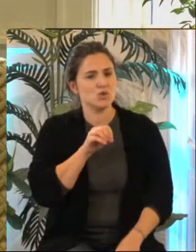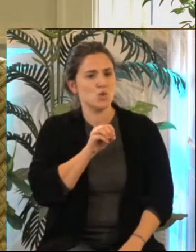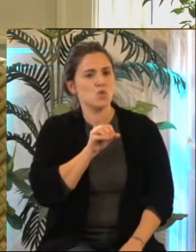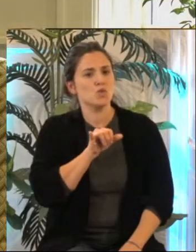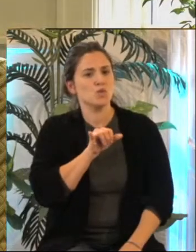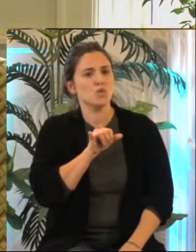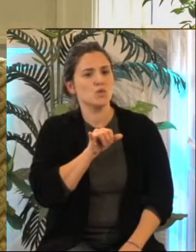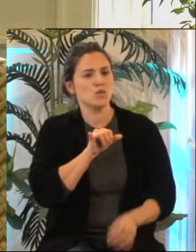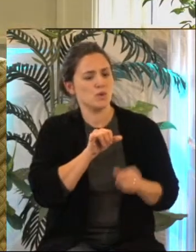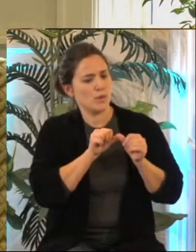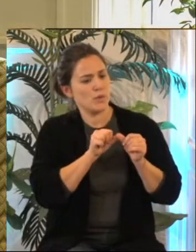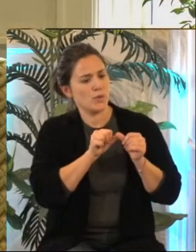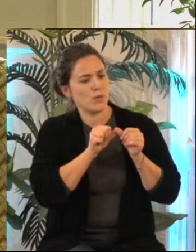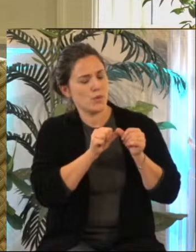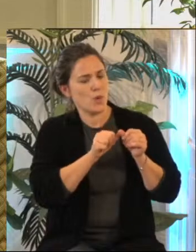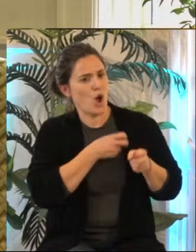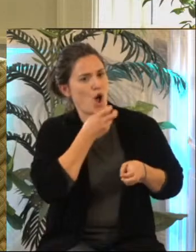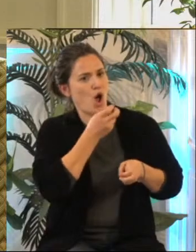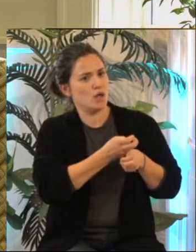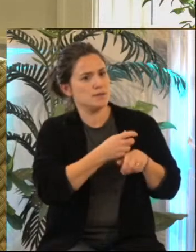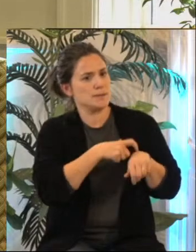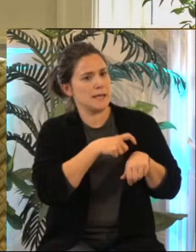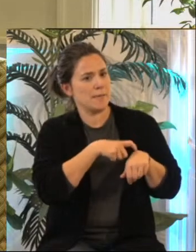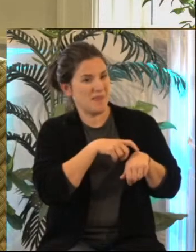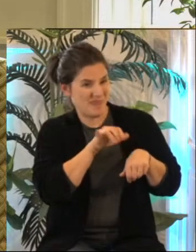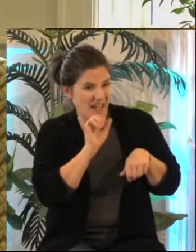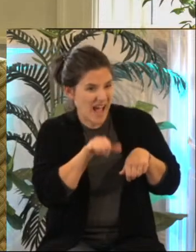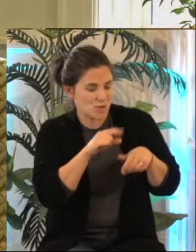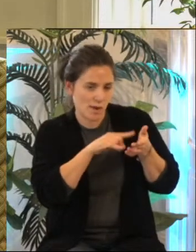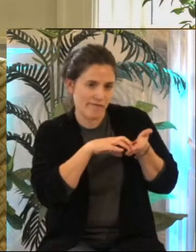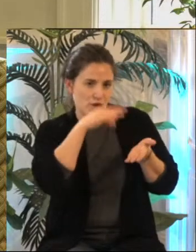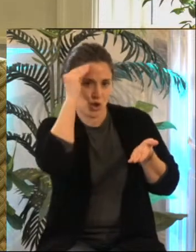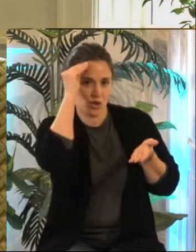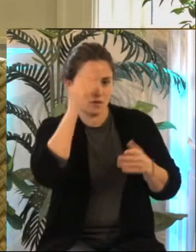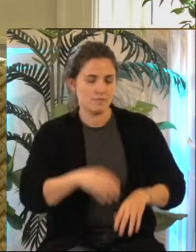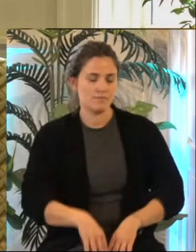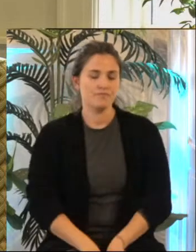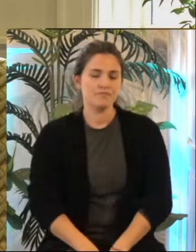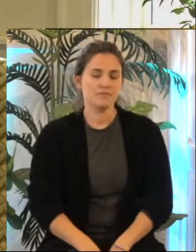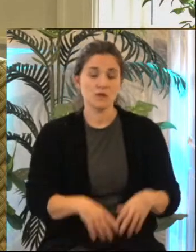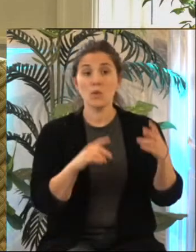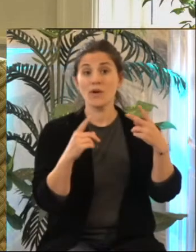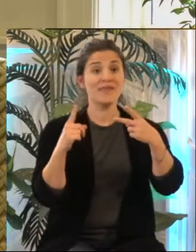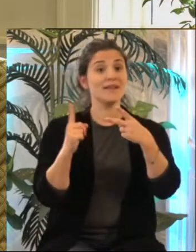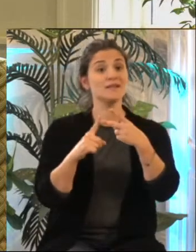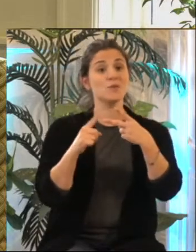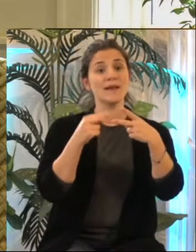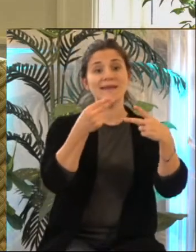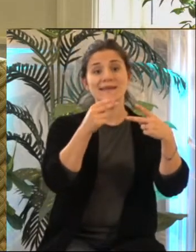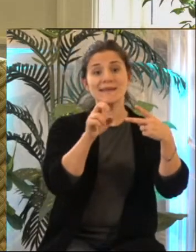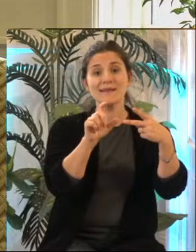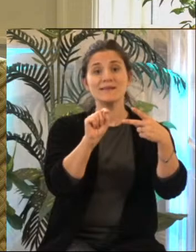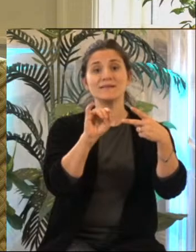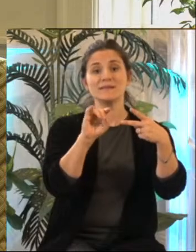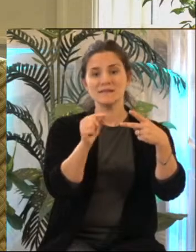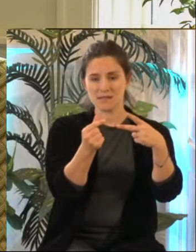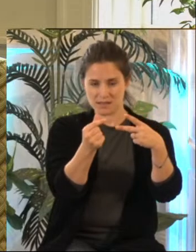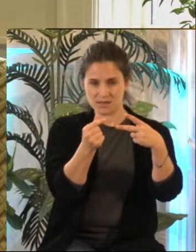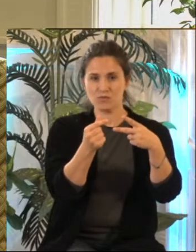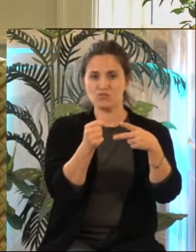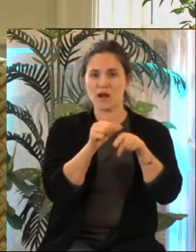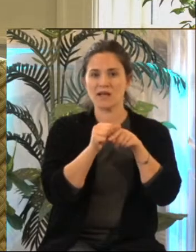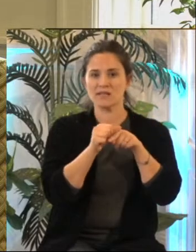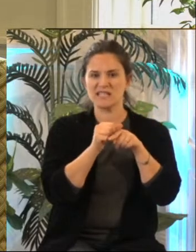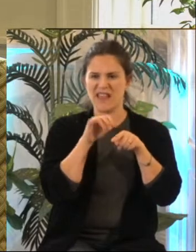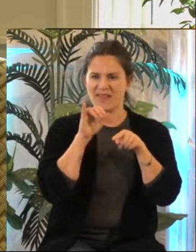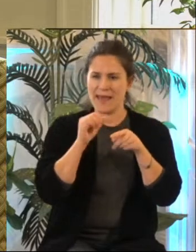hardships. So these are what are called heating practices. They offer moments of relief and